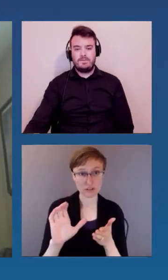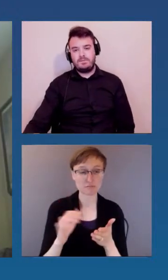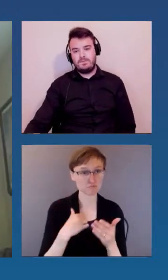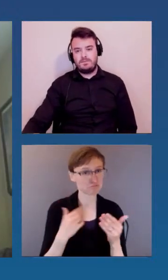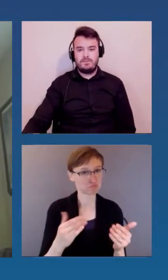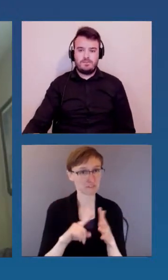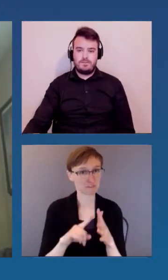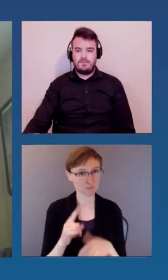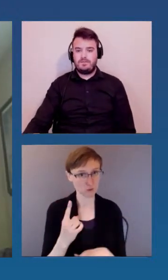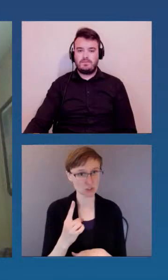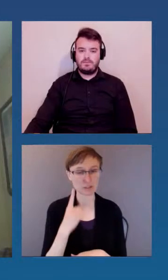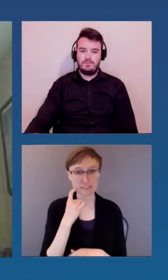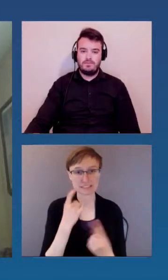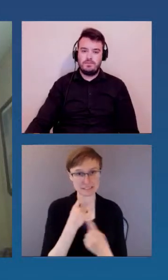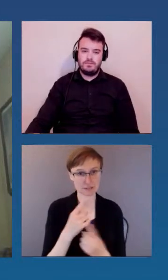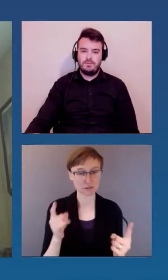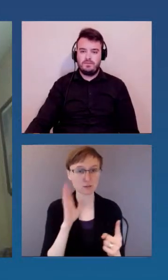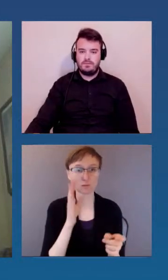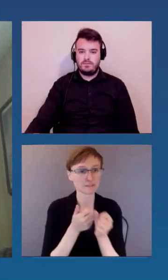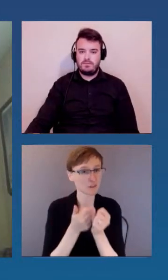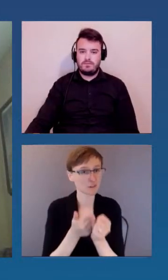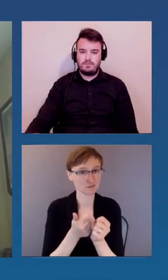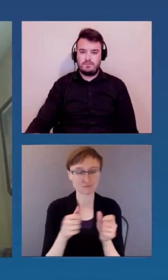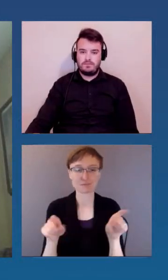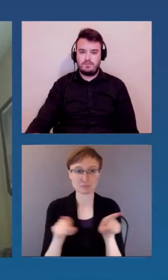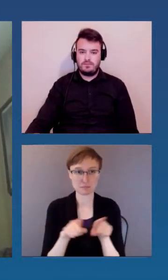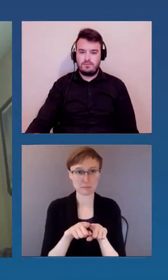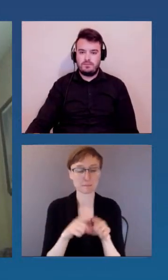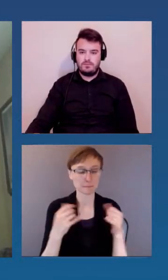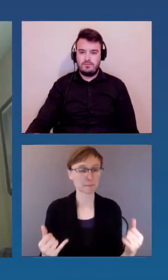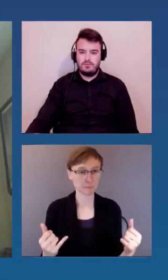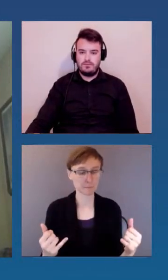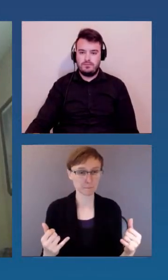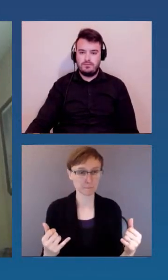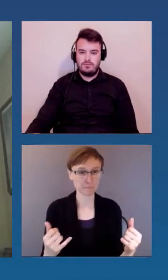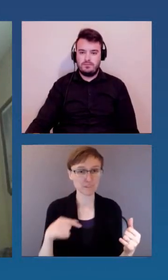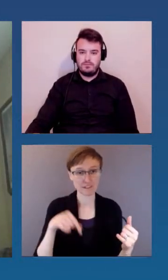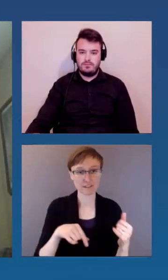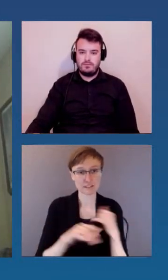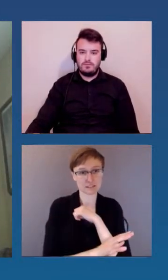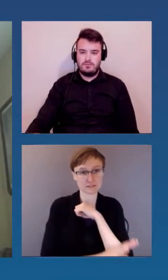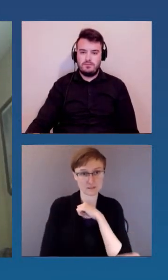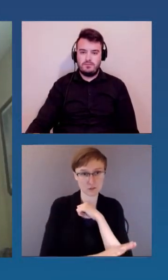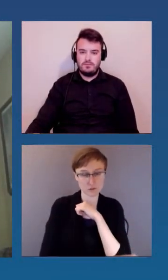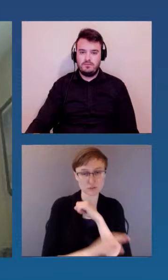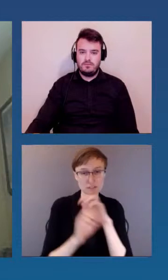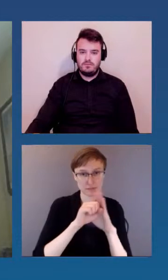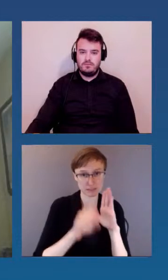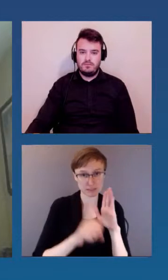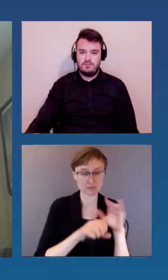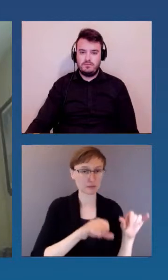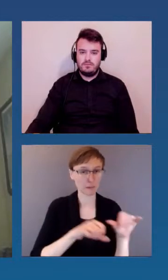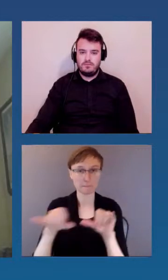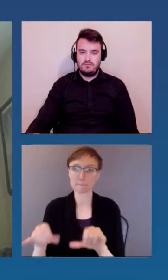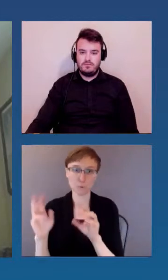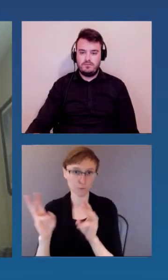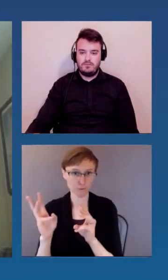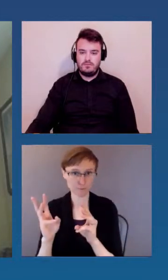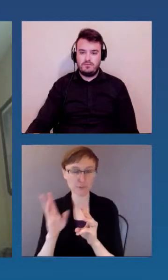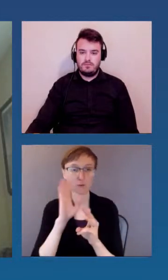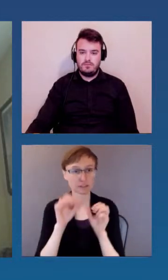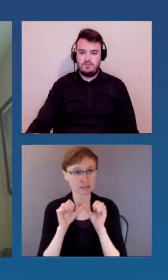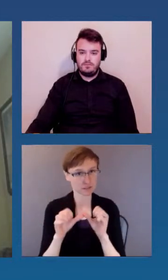Ottawa Citizen, the floor is yours. Hi. My first question is actually for the post-secondary leaders that are on the call.